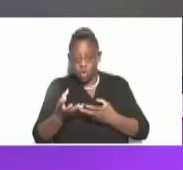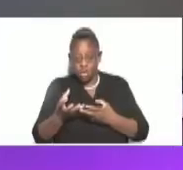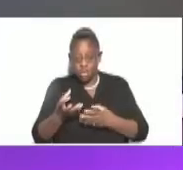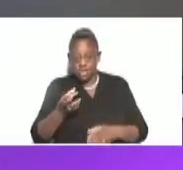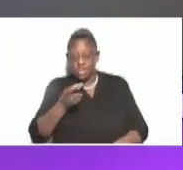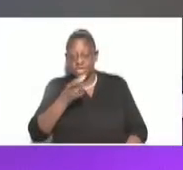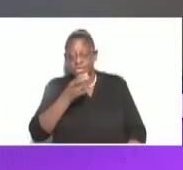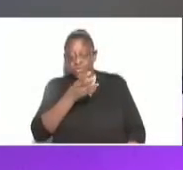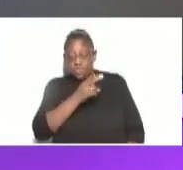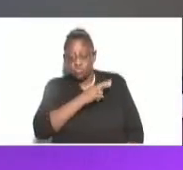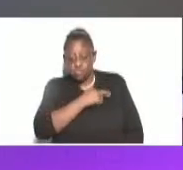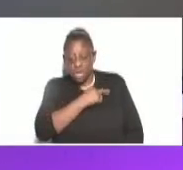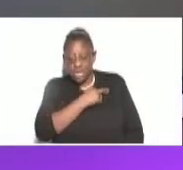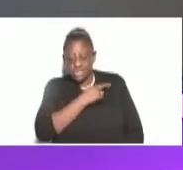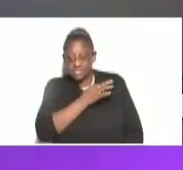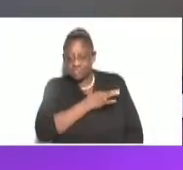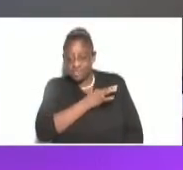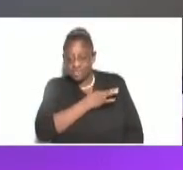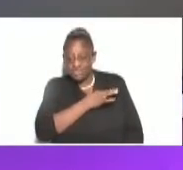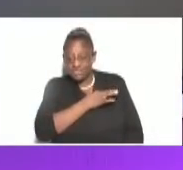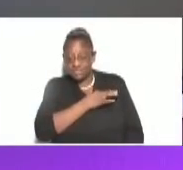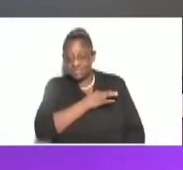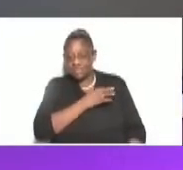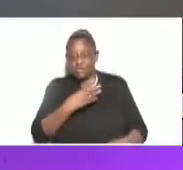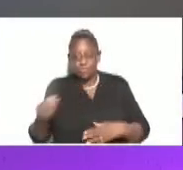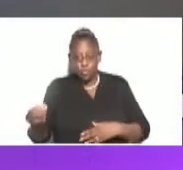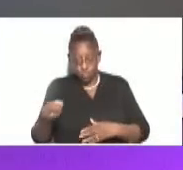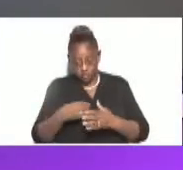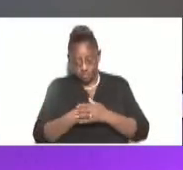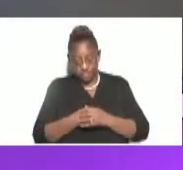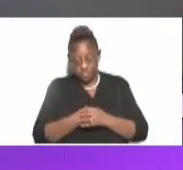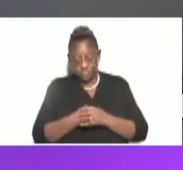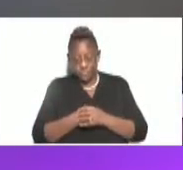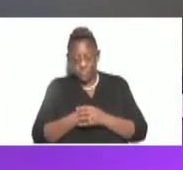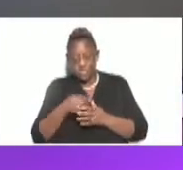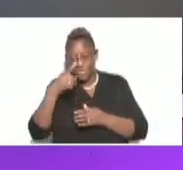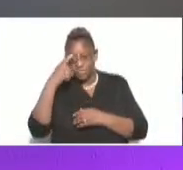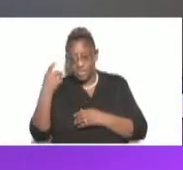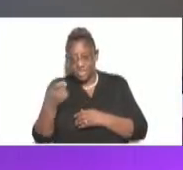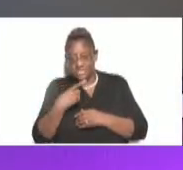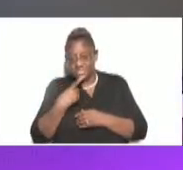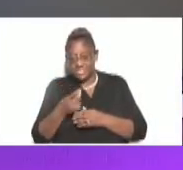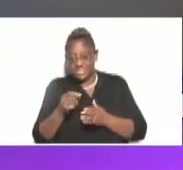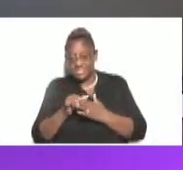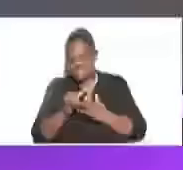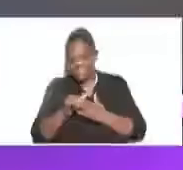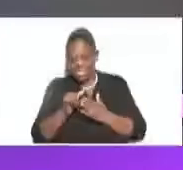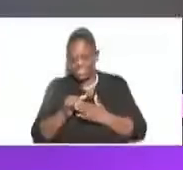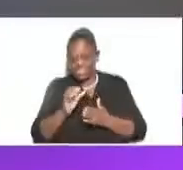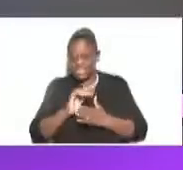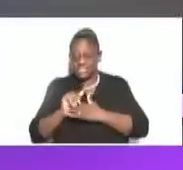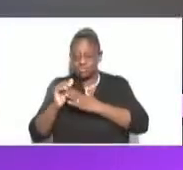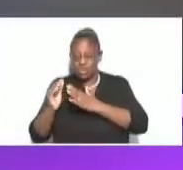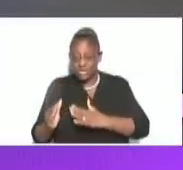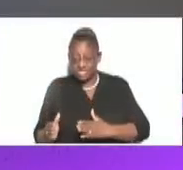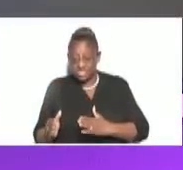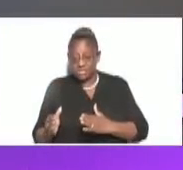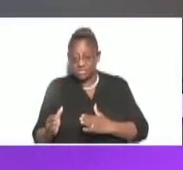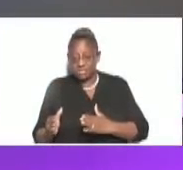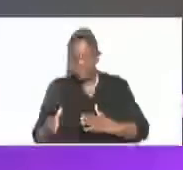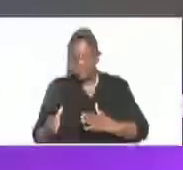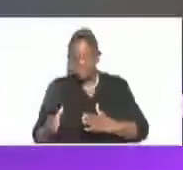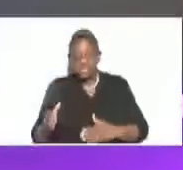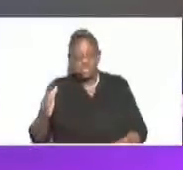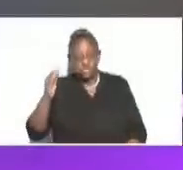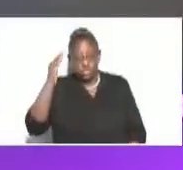Robert Farquharson as Director of Labor. The union firing some damning allegations against the director, who it accuses of